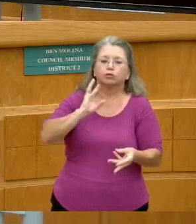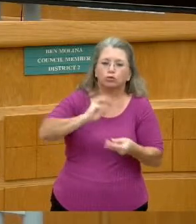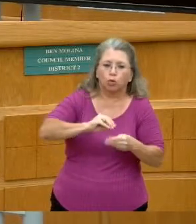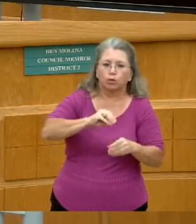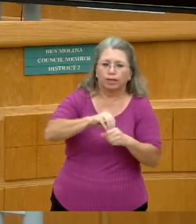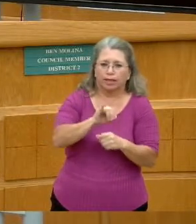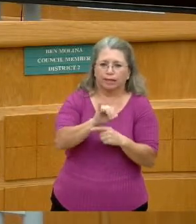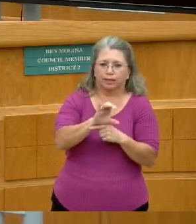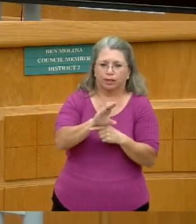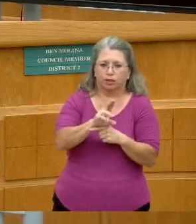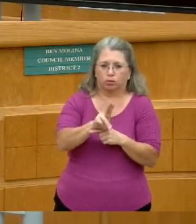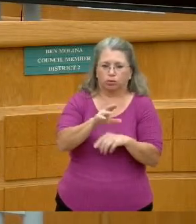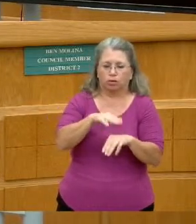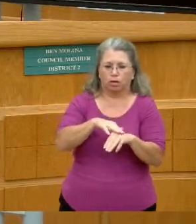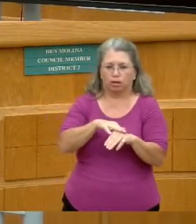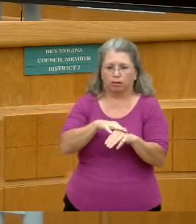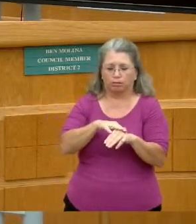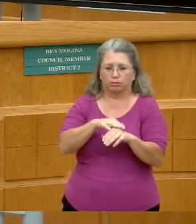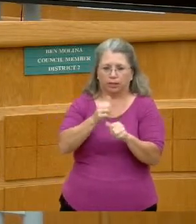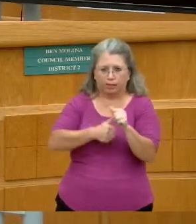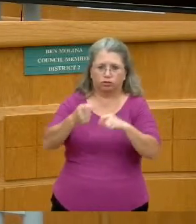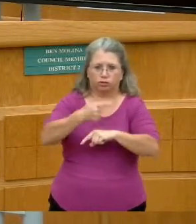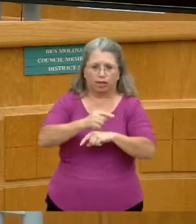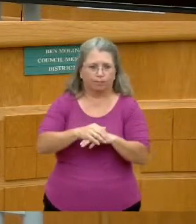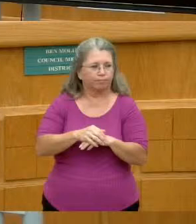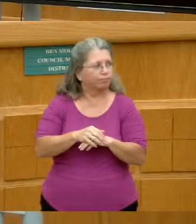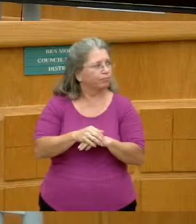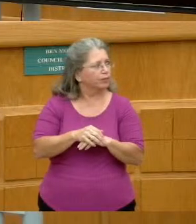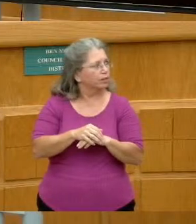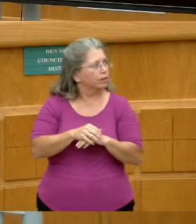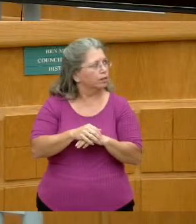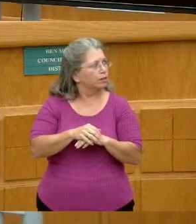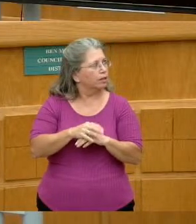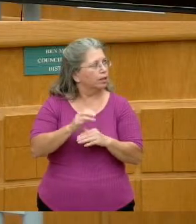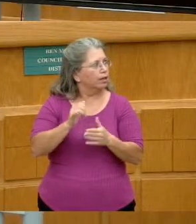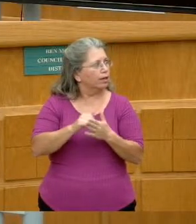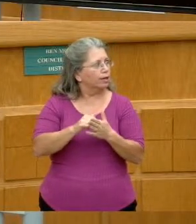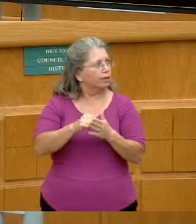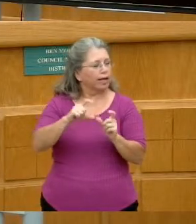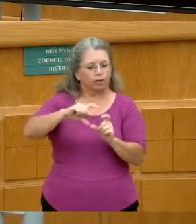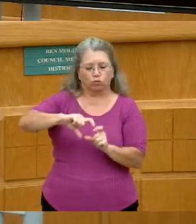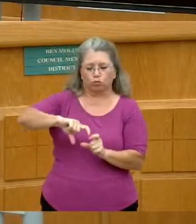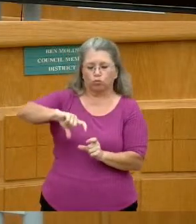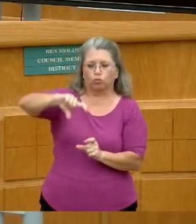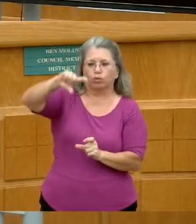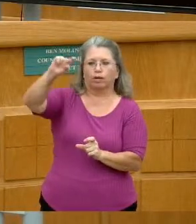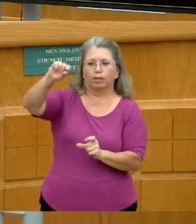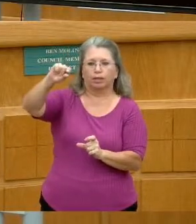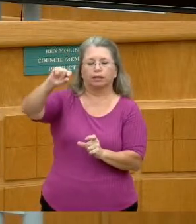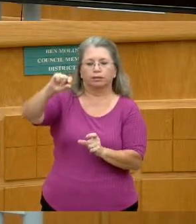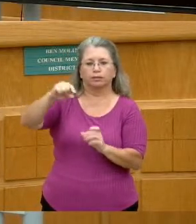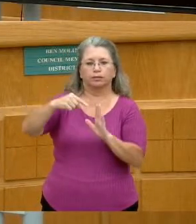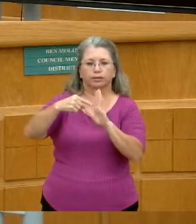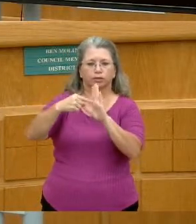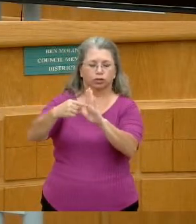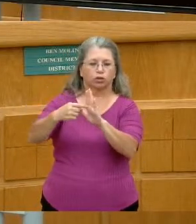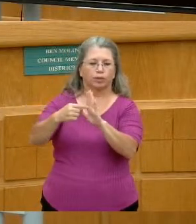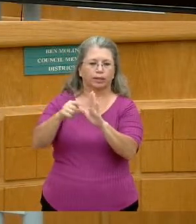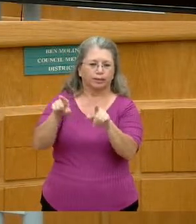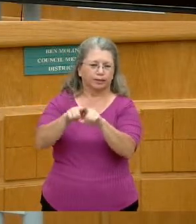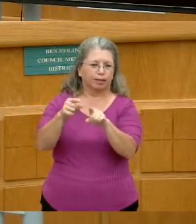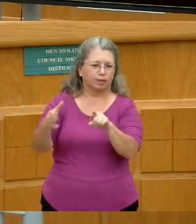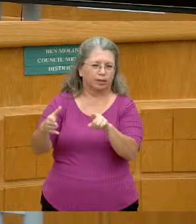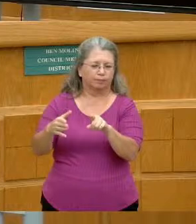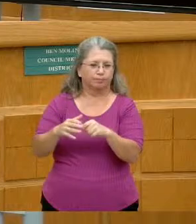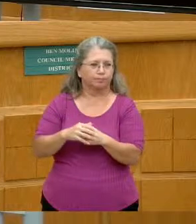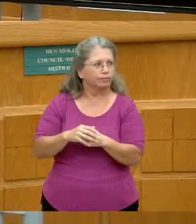The line and the ribbon are estimating the same thing. Those are generated by the model. Now in this model, what we do